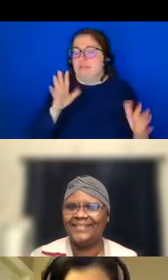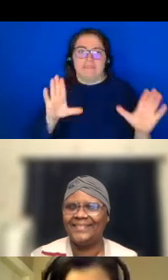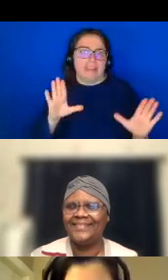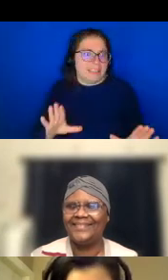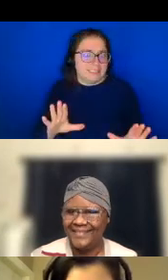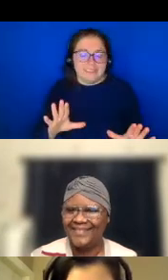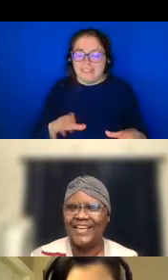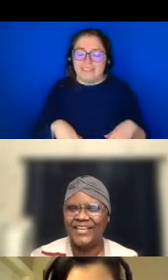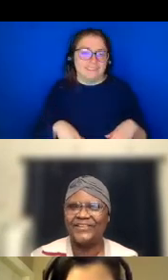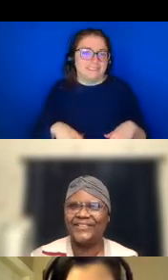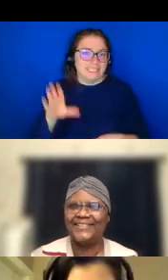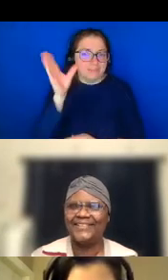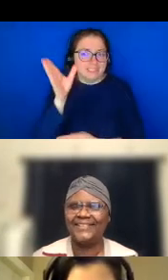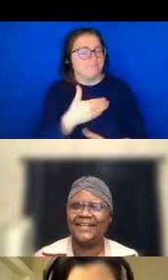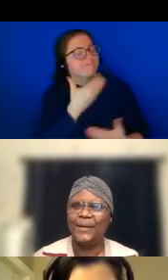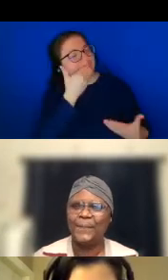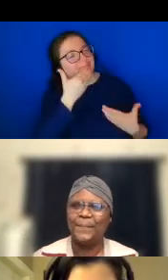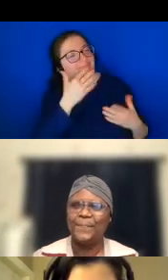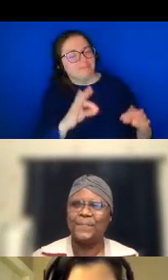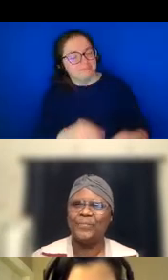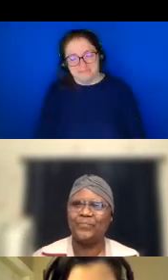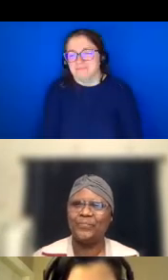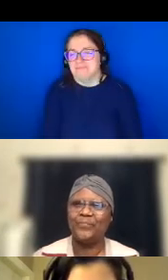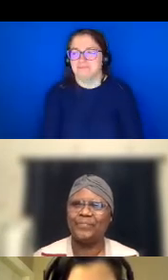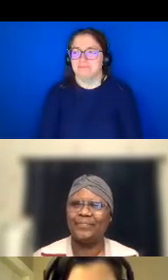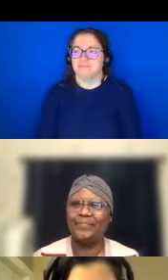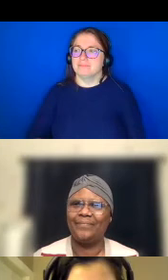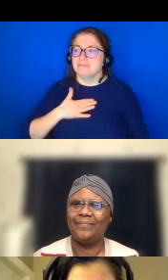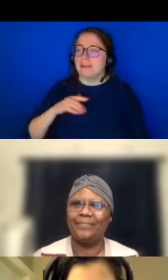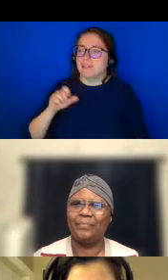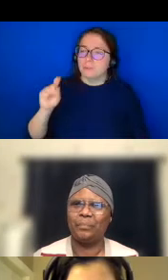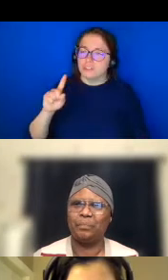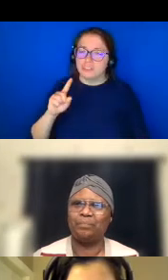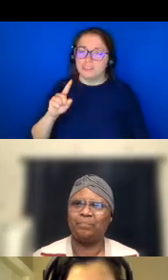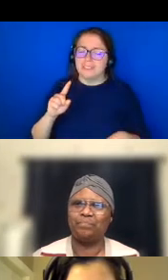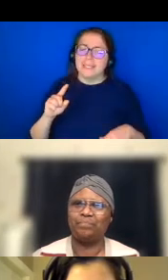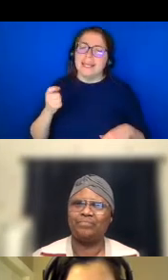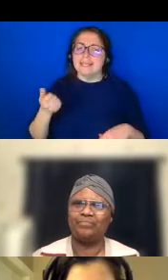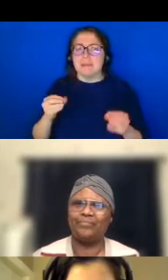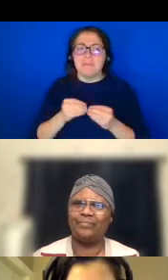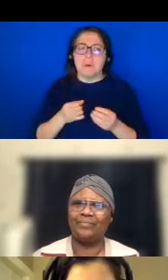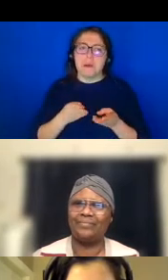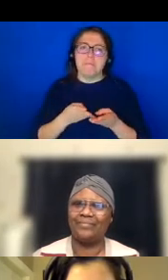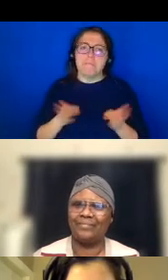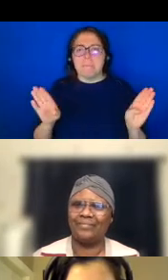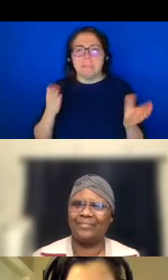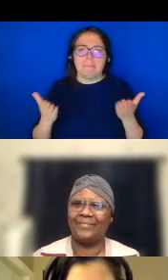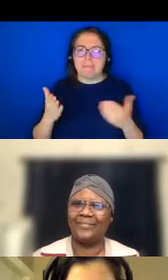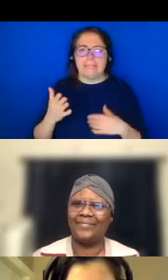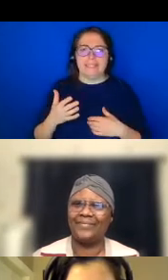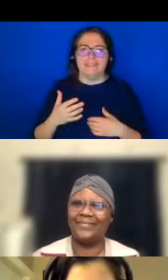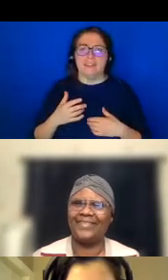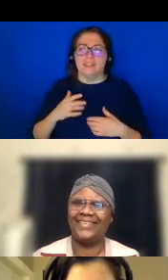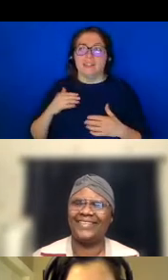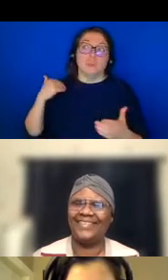talk. Thank you. My question, it's a little bit public and maybe a little too contemporary,